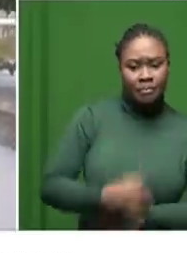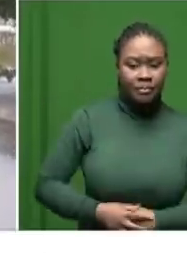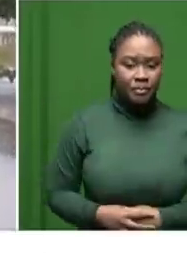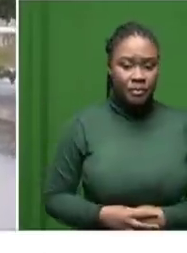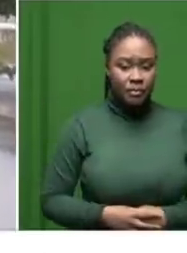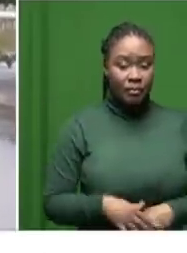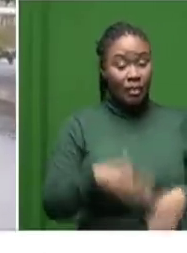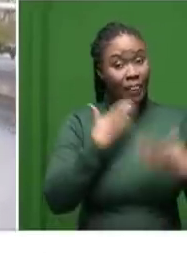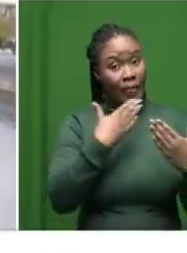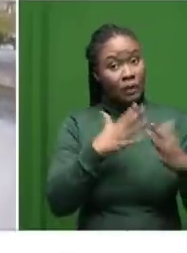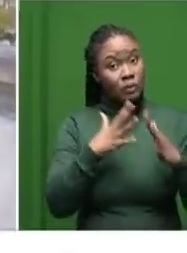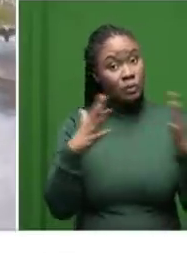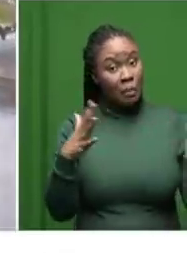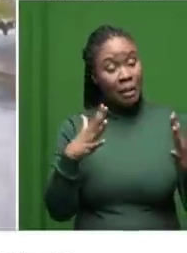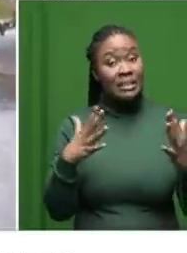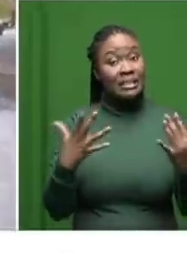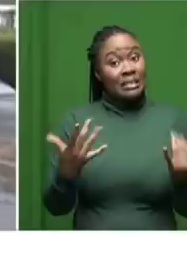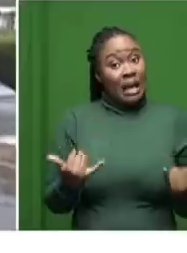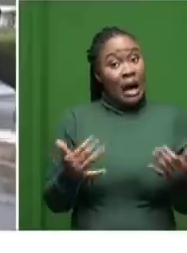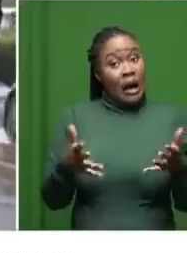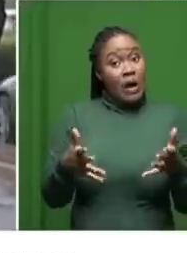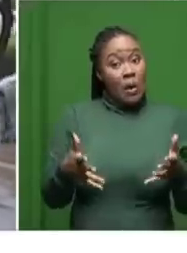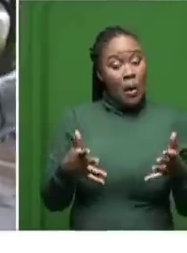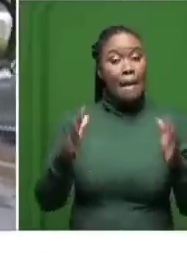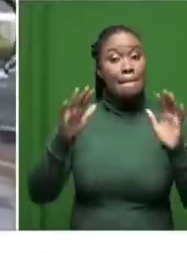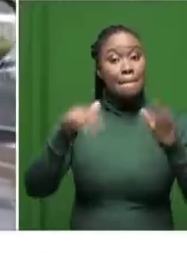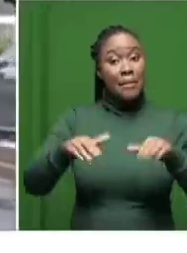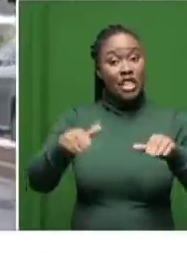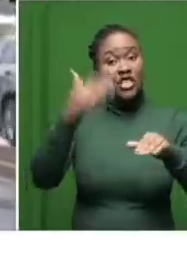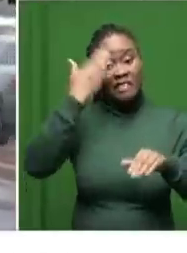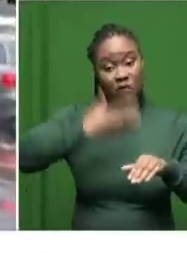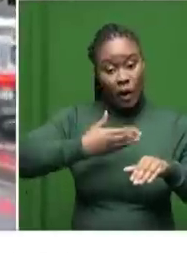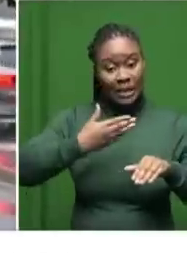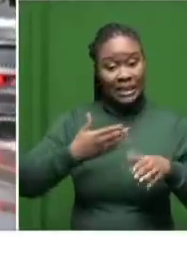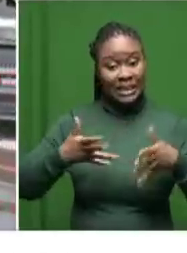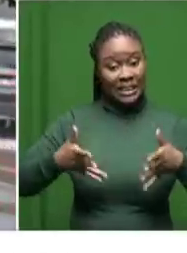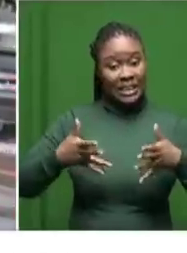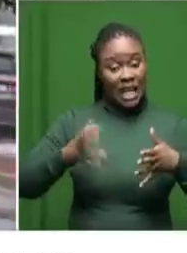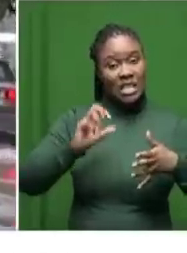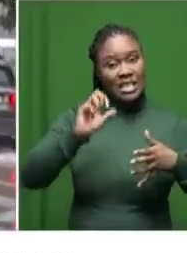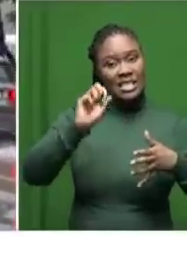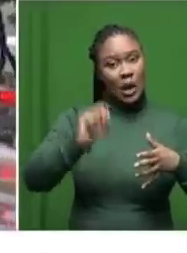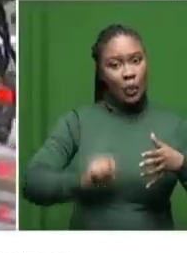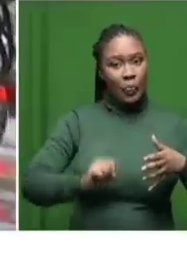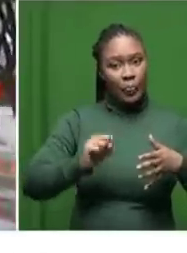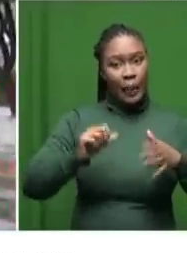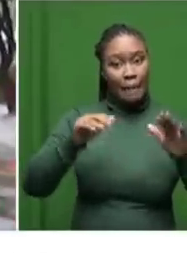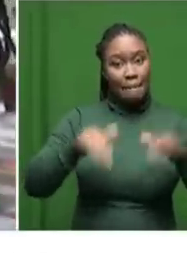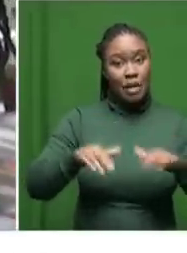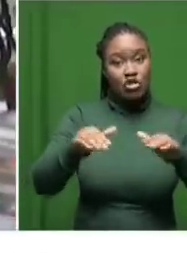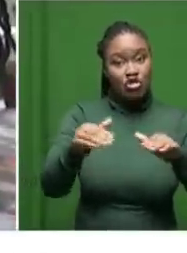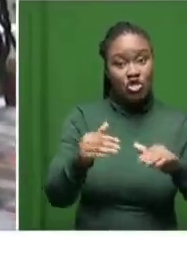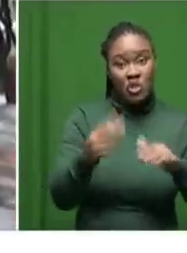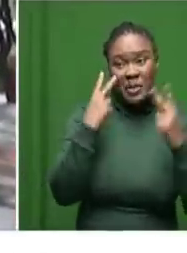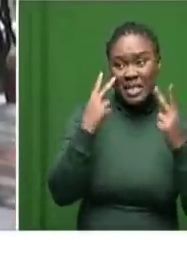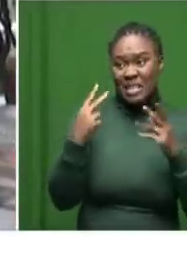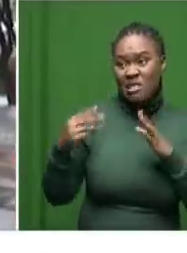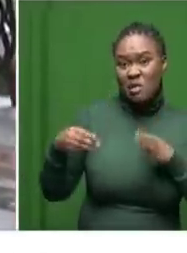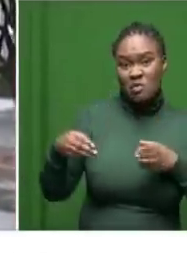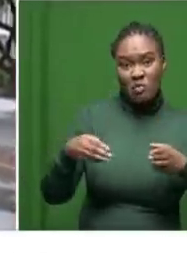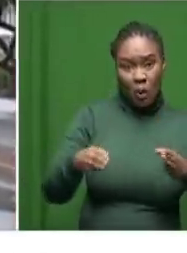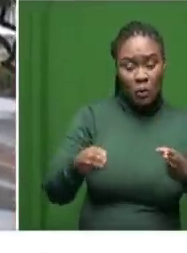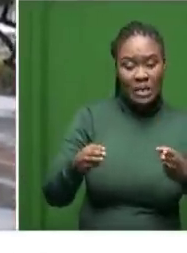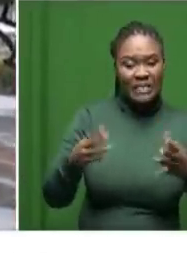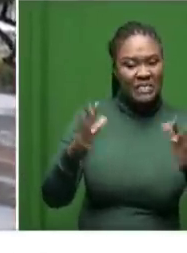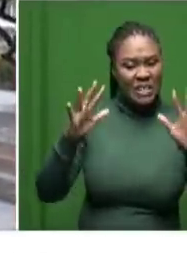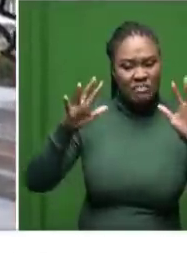Thank you very much, Simpiwe. We are in the beachfront. You'll see the road here behind me is starting flooding, and also